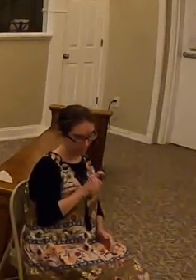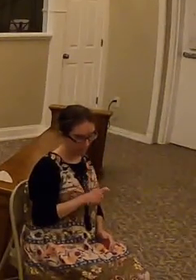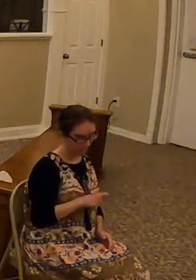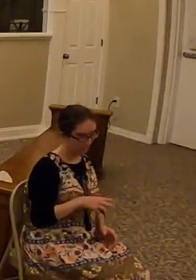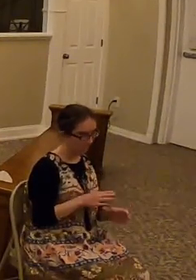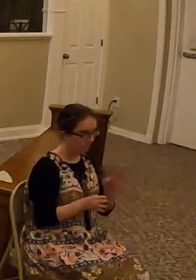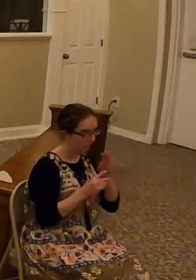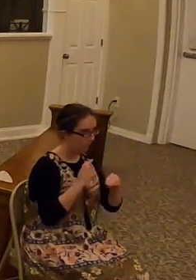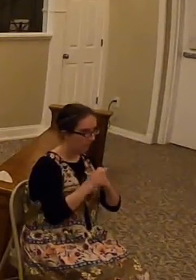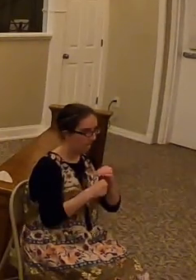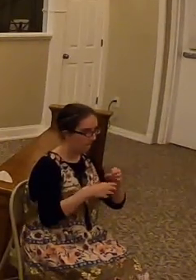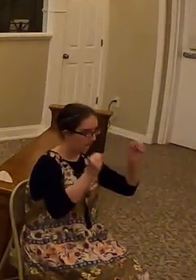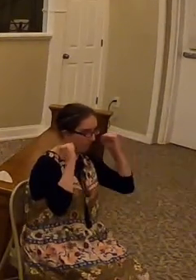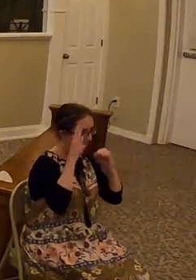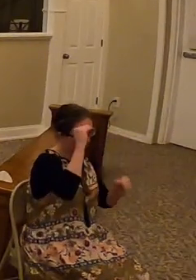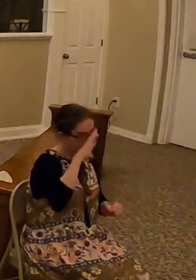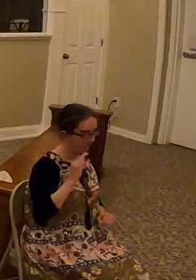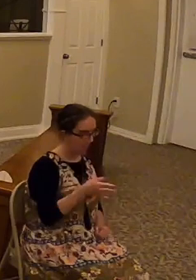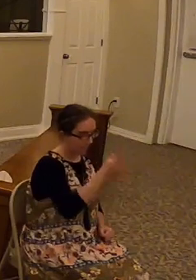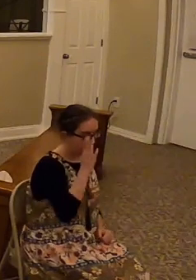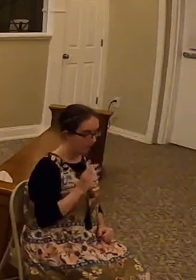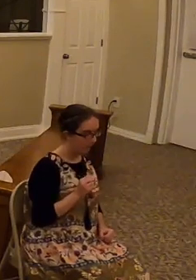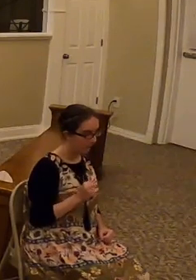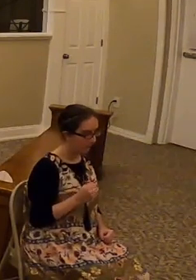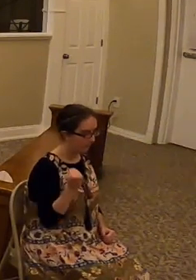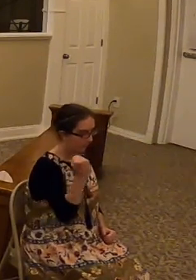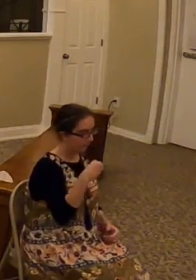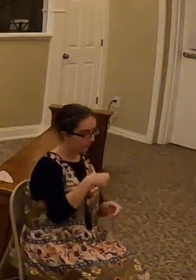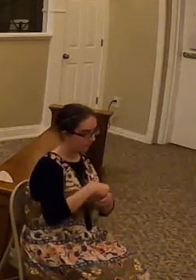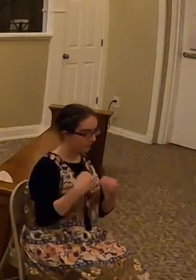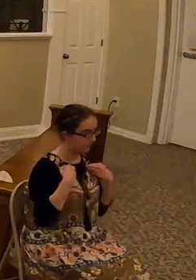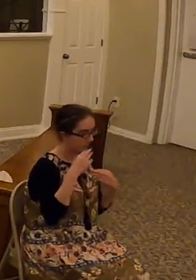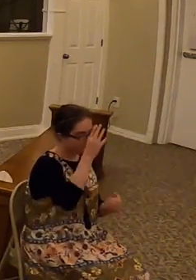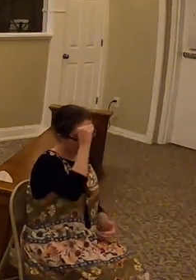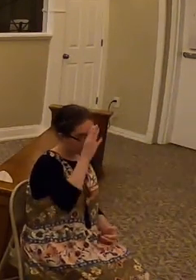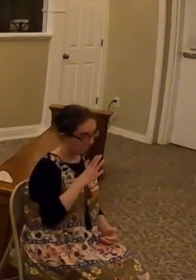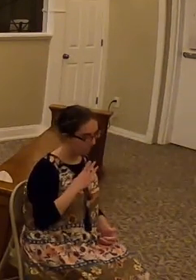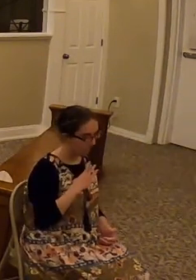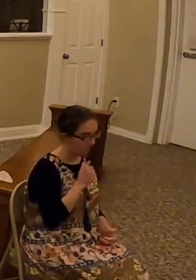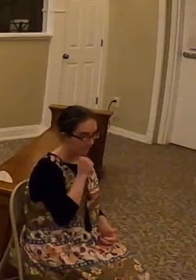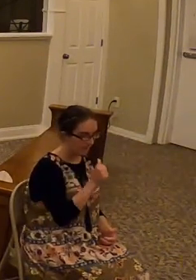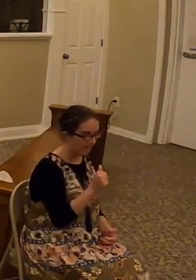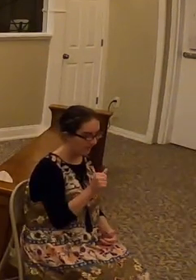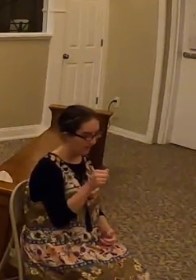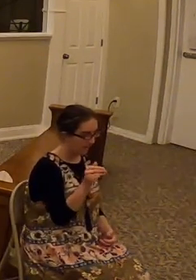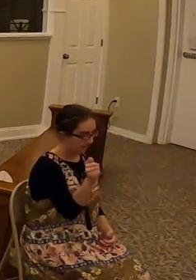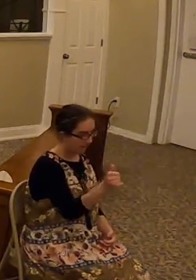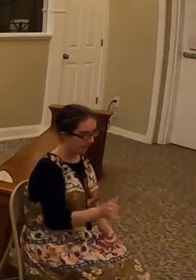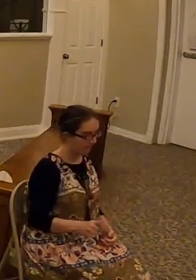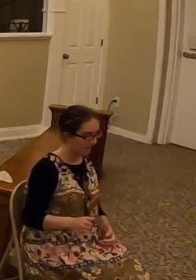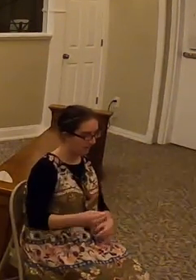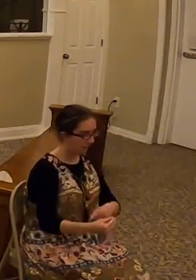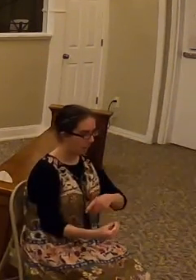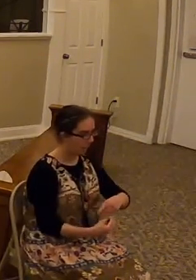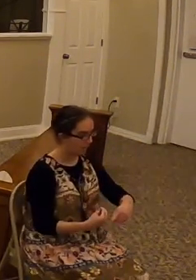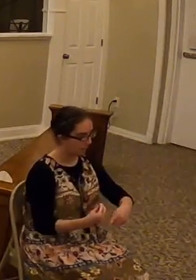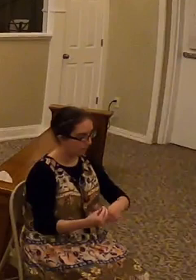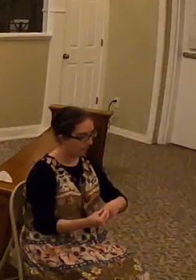And I'm talking about some powerful men of God. I have a lot of confidence in some of those young men, but they're not even anywhere around us